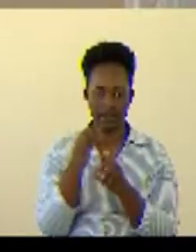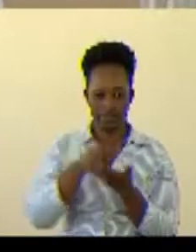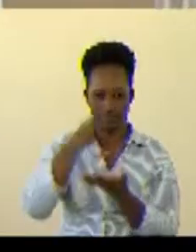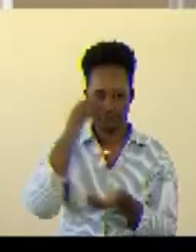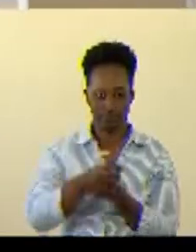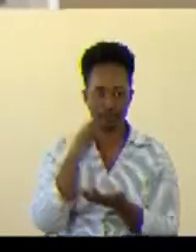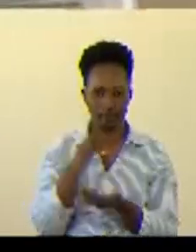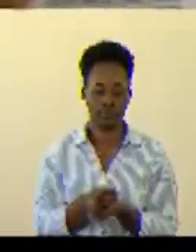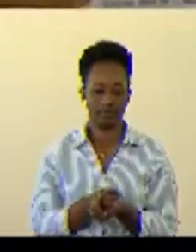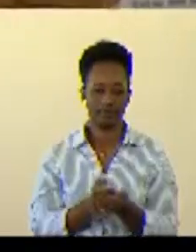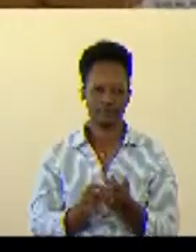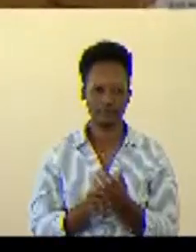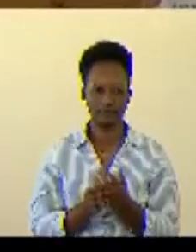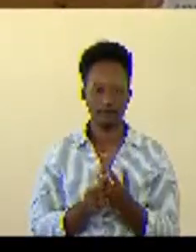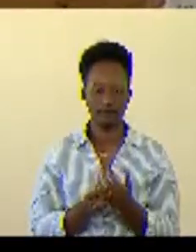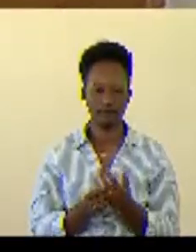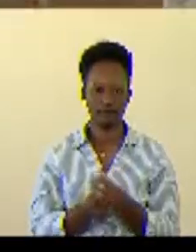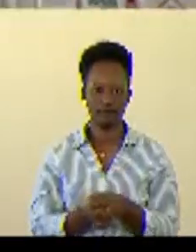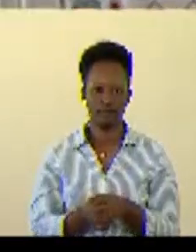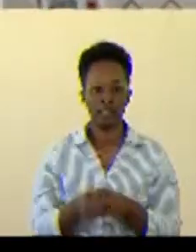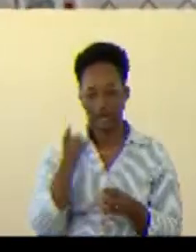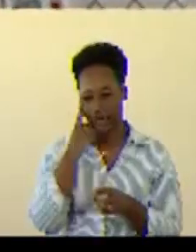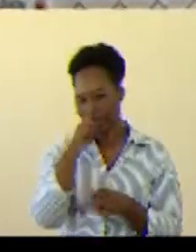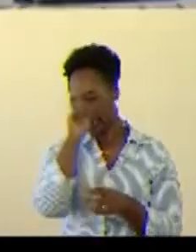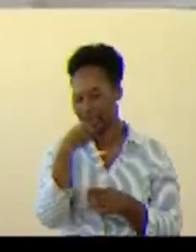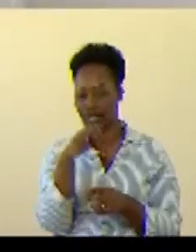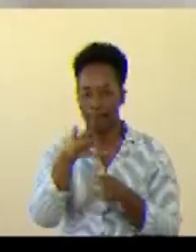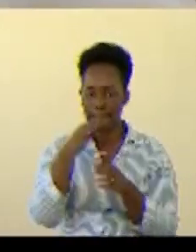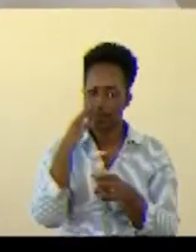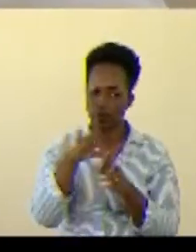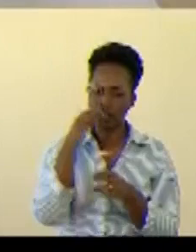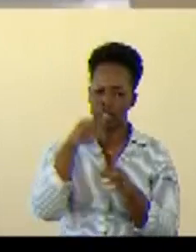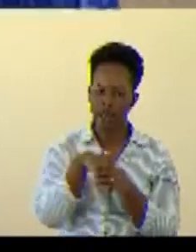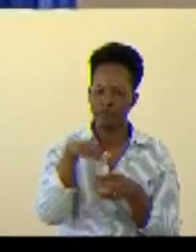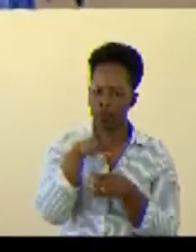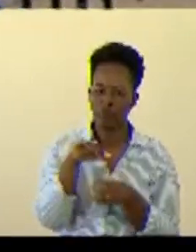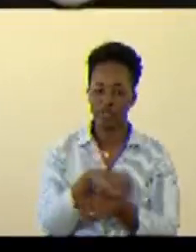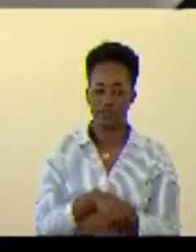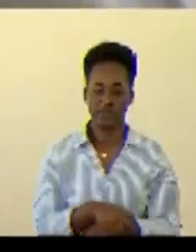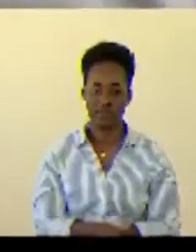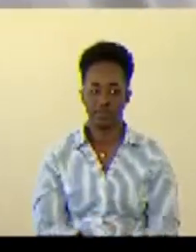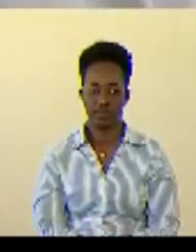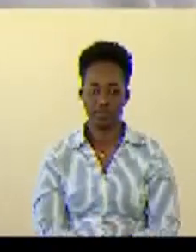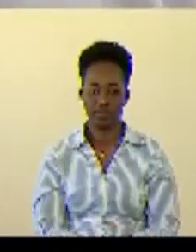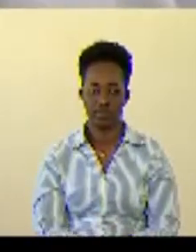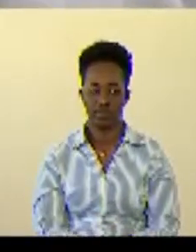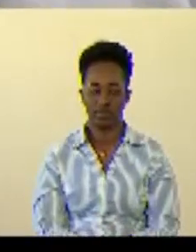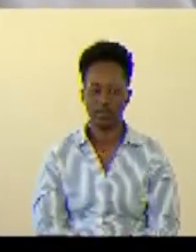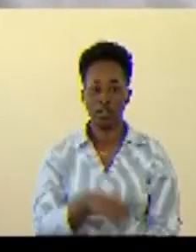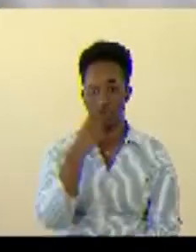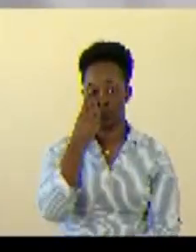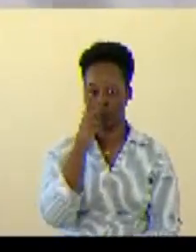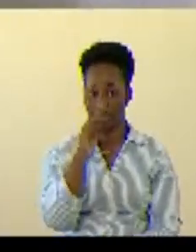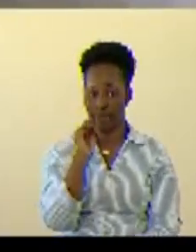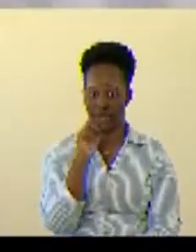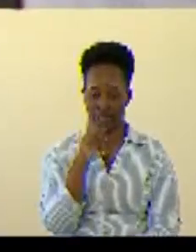after doing it, then I test sure do the biscuit contains reducing sugars. I measure like 2